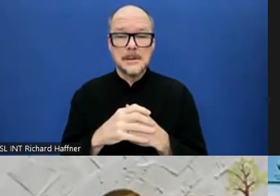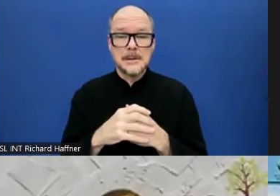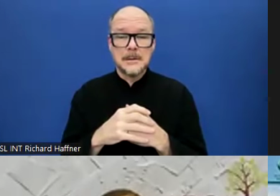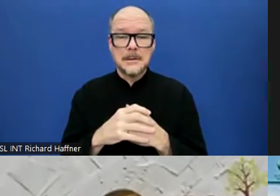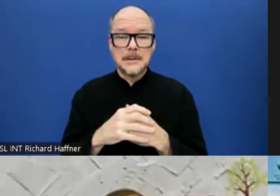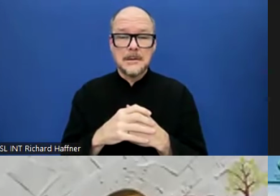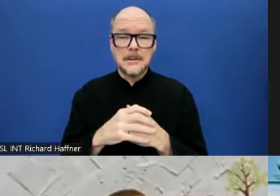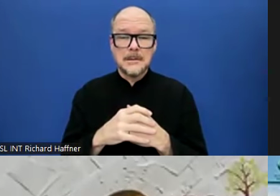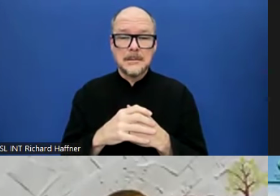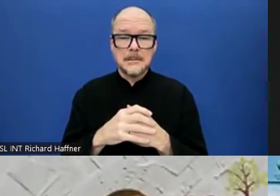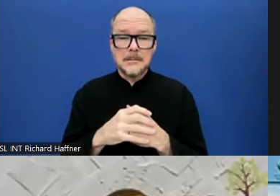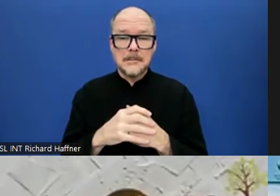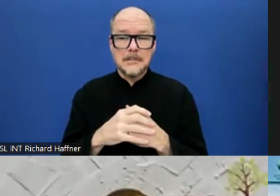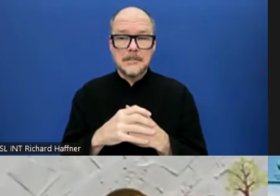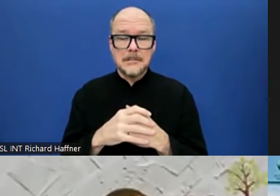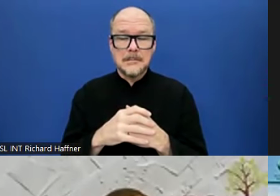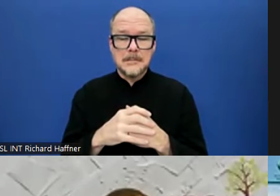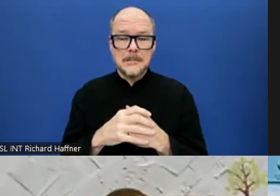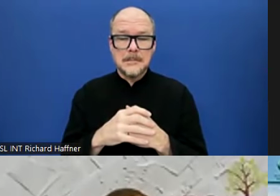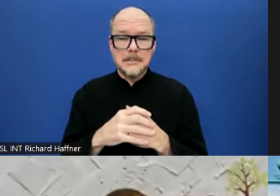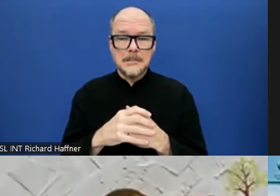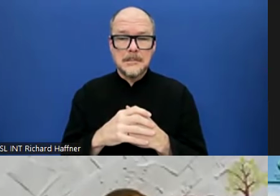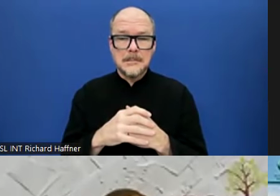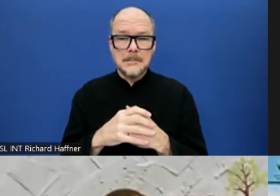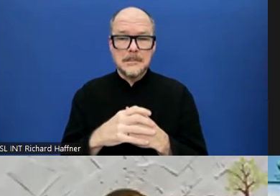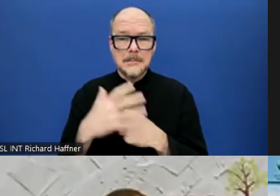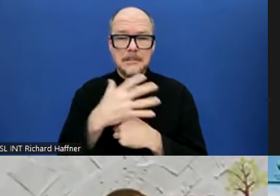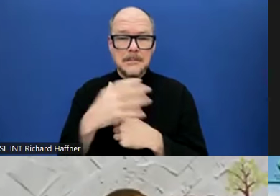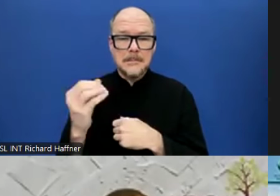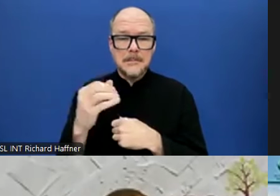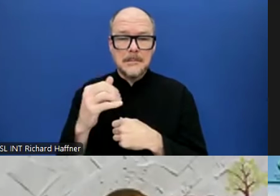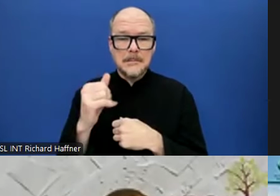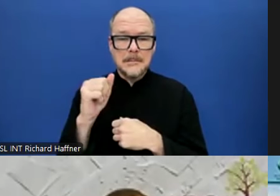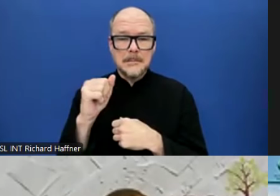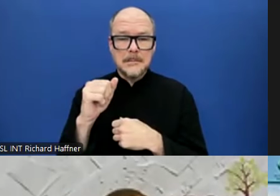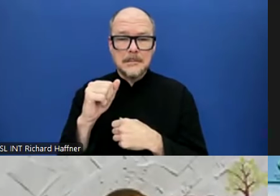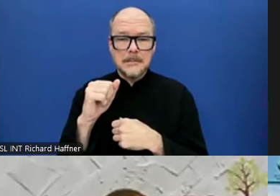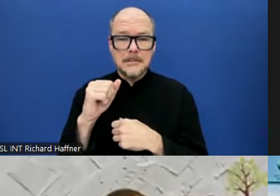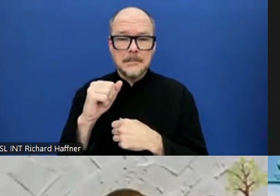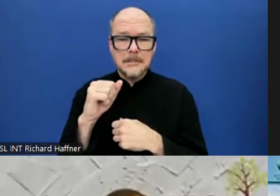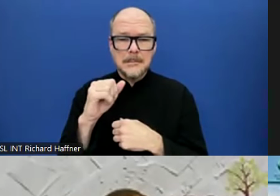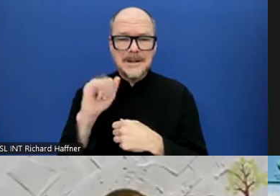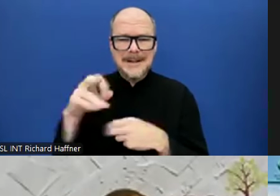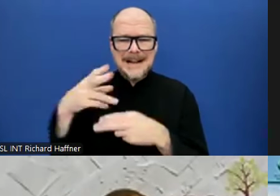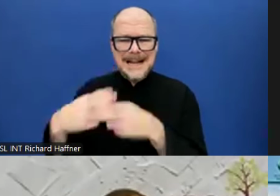Okay. And forgive me if I name someone who's not here. I've done my best to keep up.